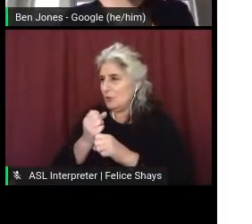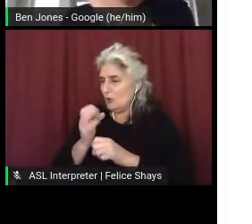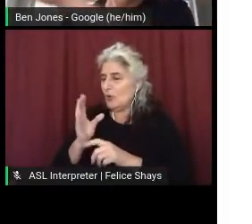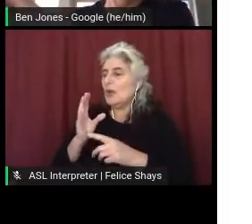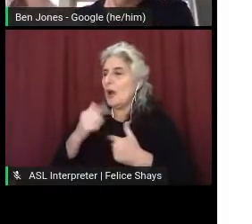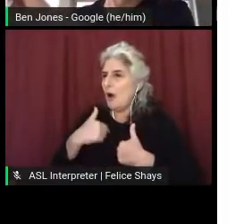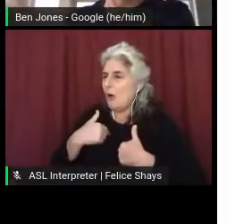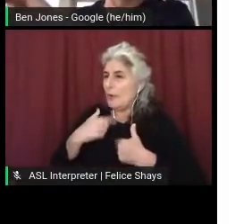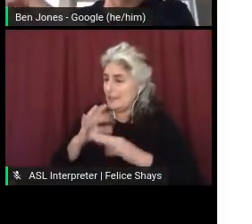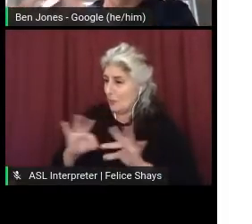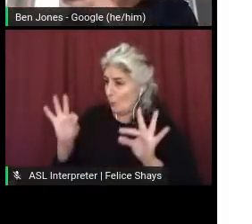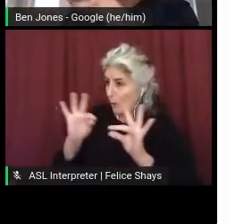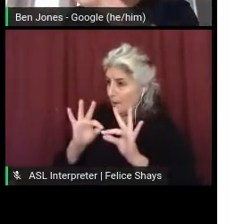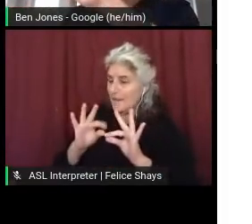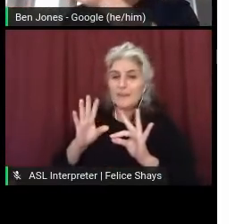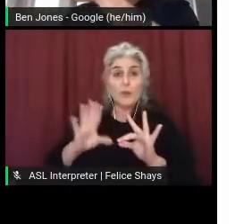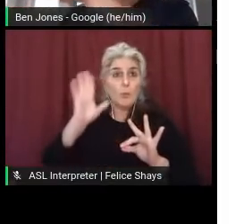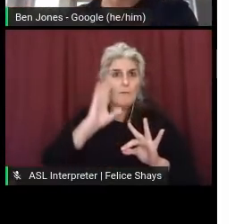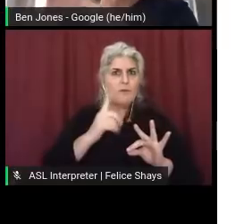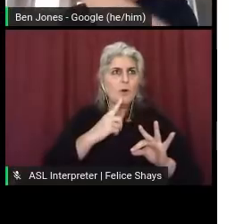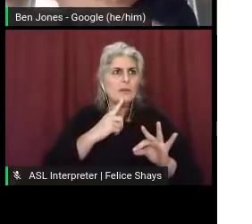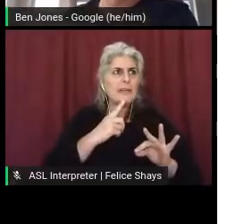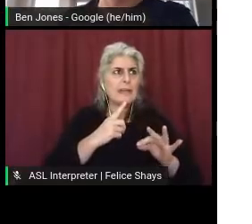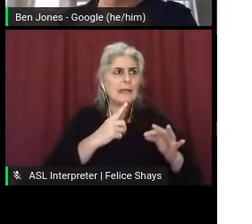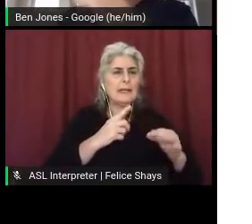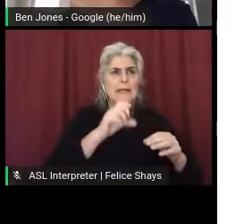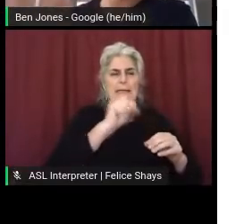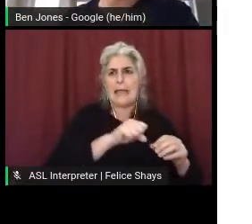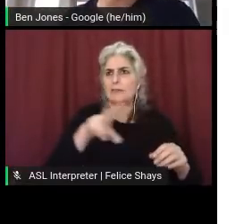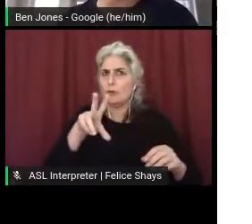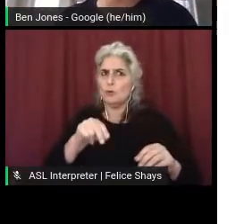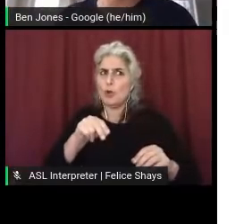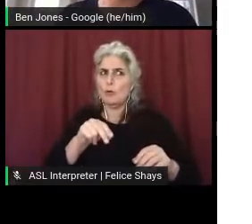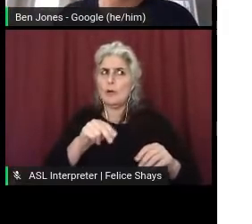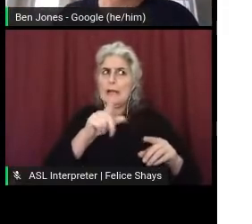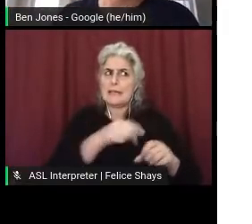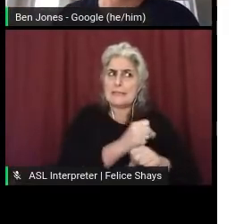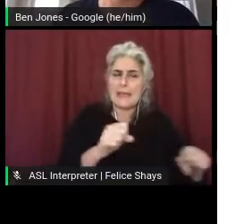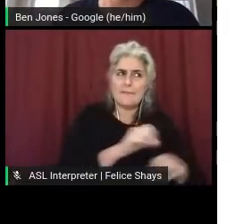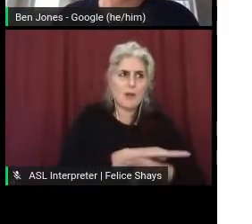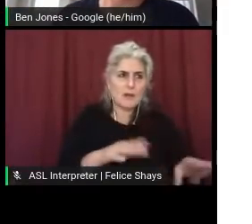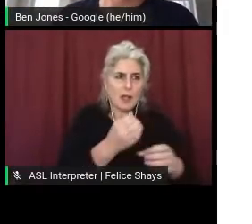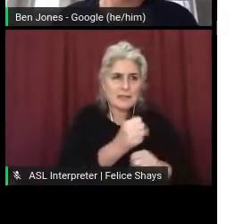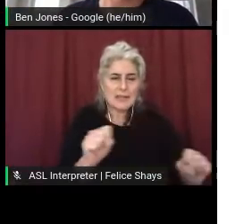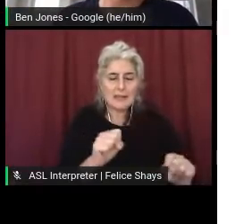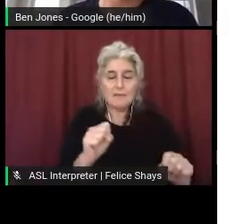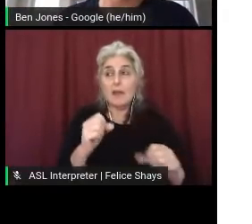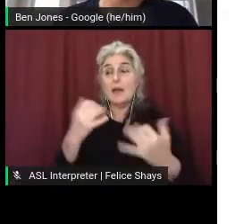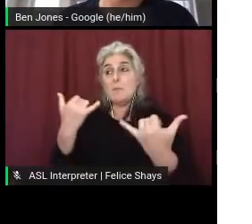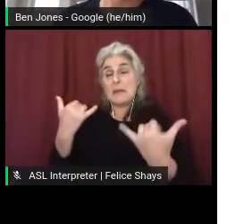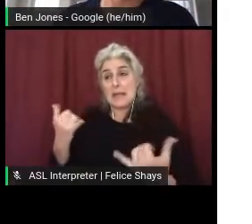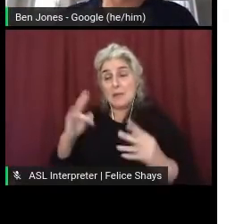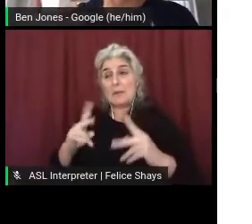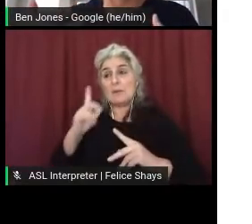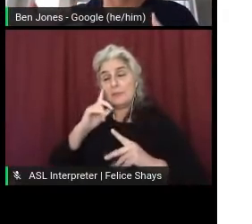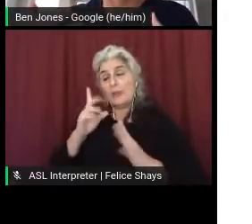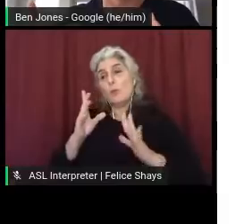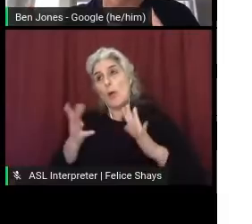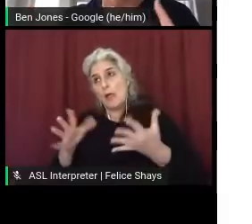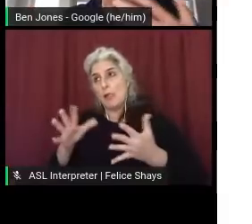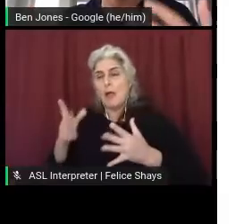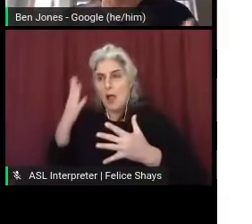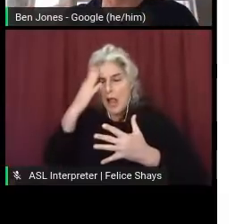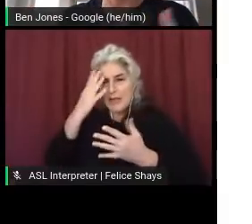To this behavior, is the value of it or is what I'm going to get from it worth the risk that I'm exposing myself to?